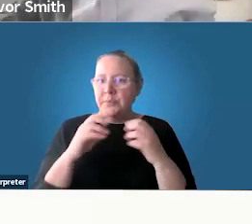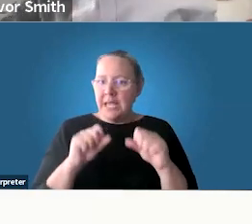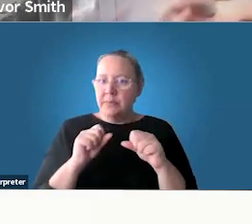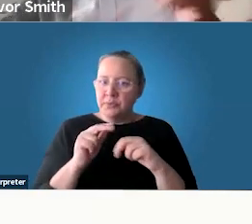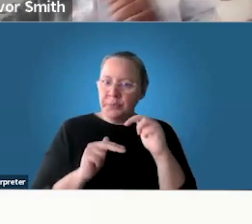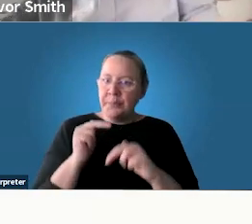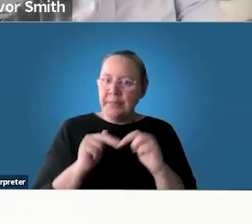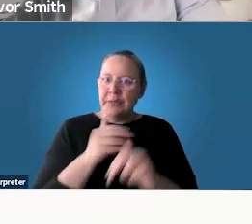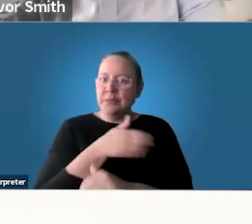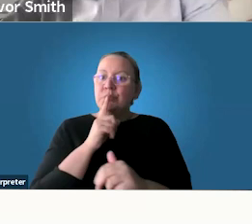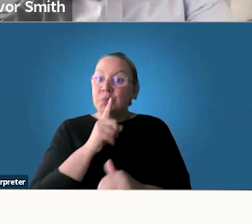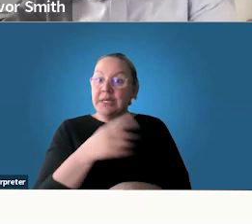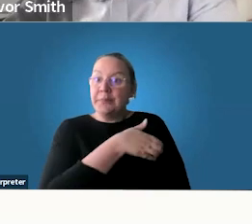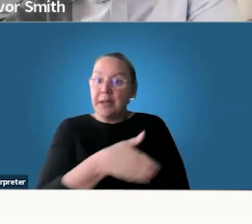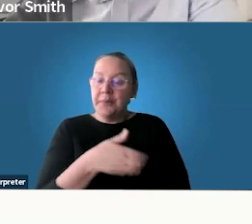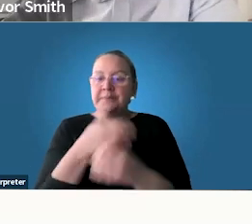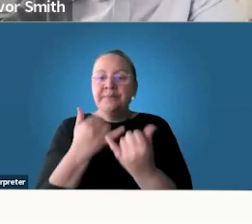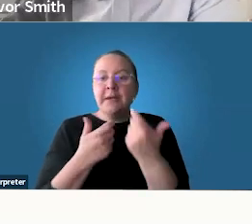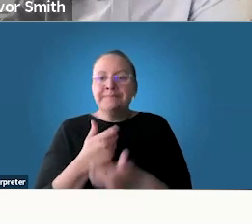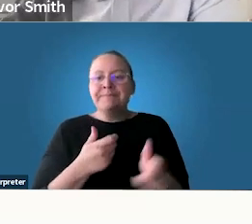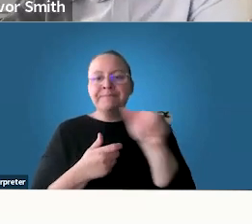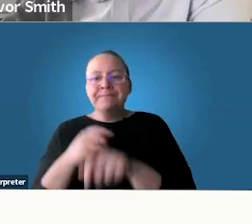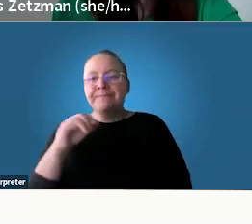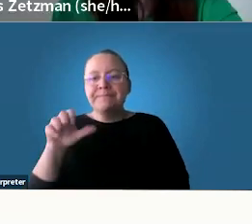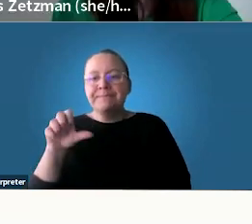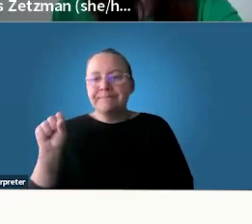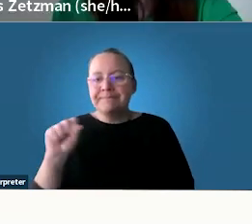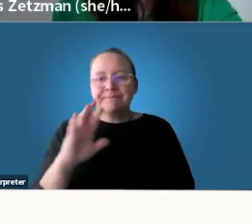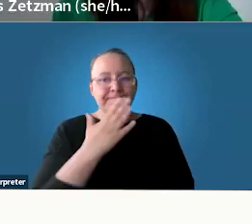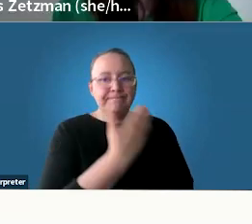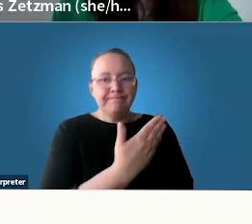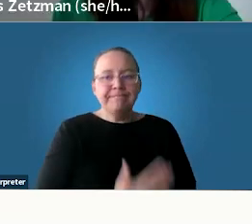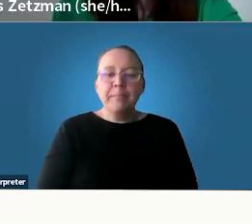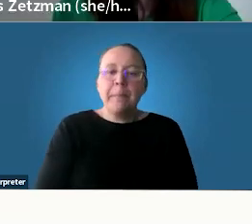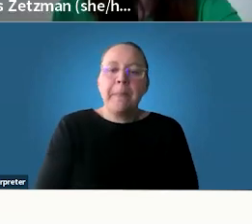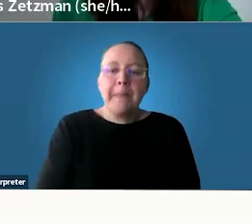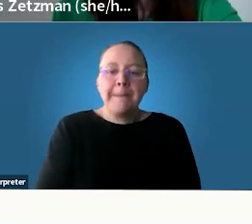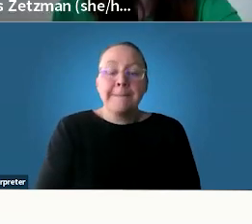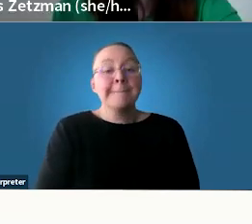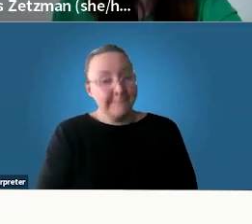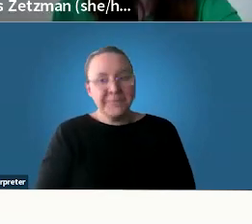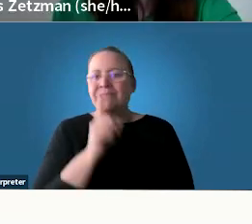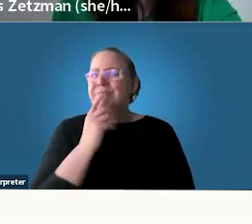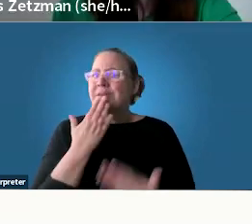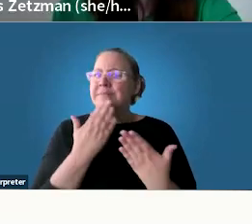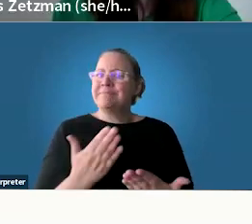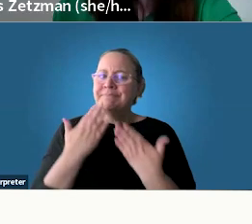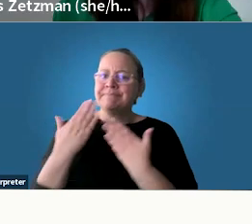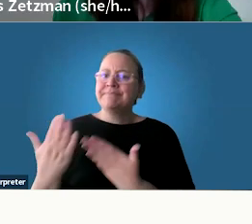it to Jess to talk about some of the deep narratives. Thank you, Trevor. So I really appreciate all of